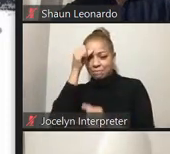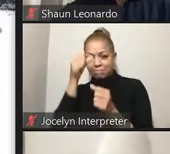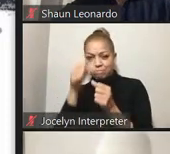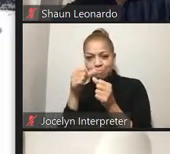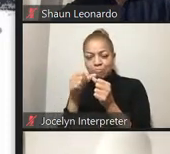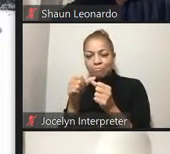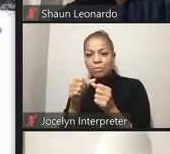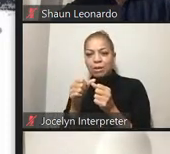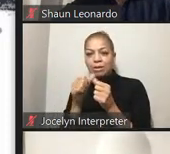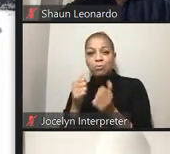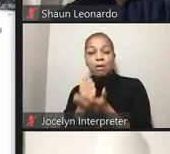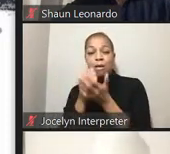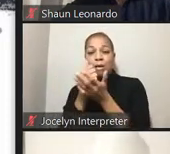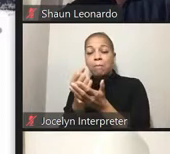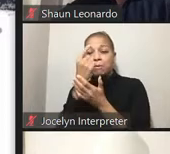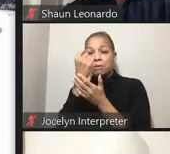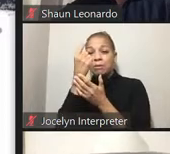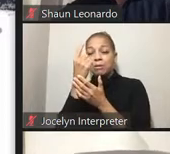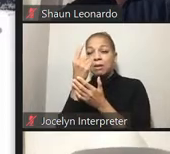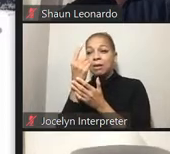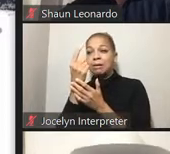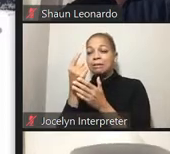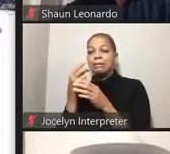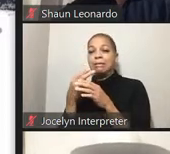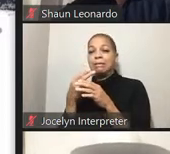contemporary moment of cultural trauma.